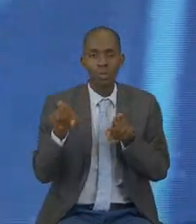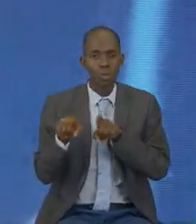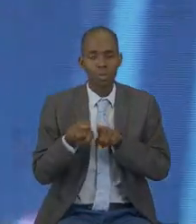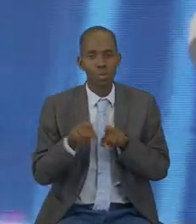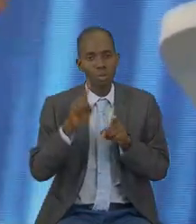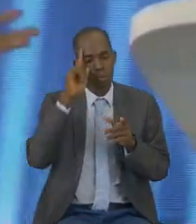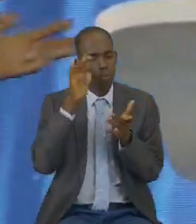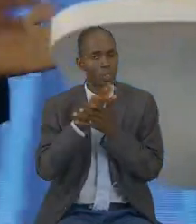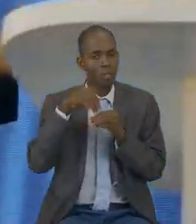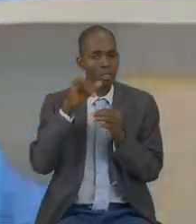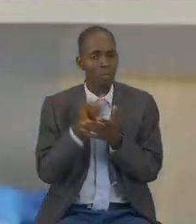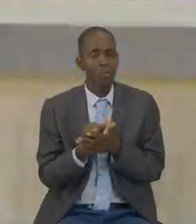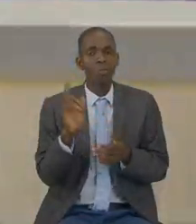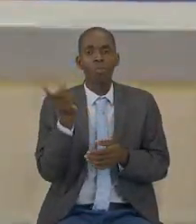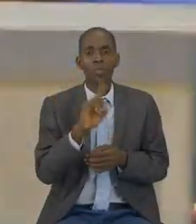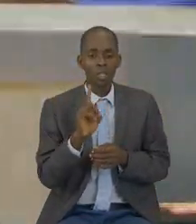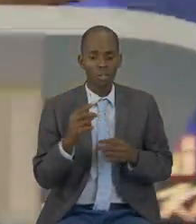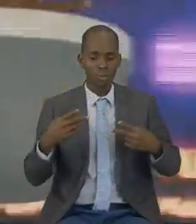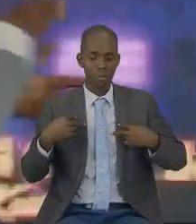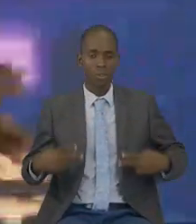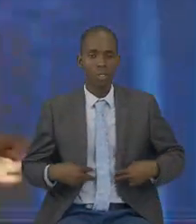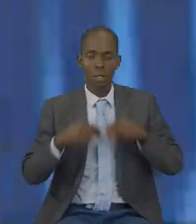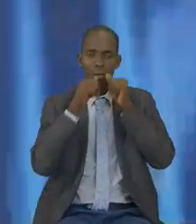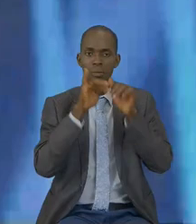where physical blessing, natural